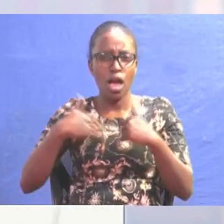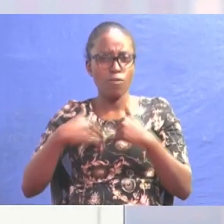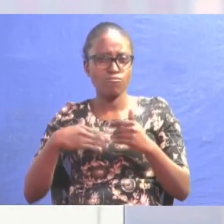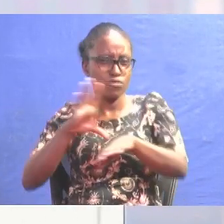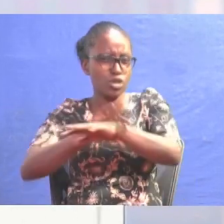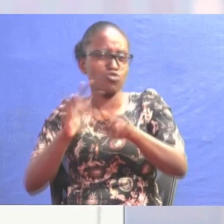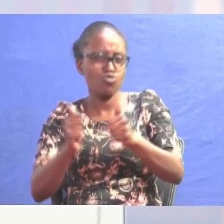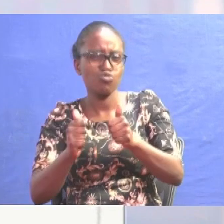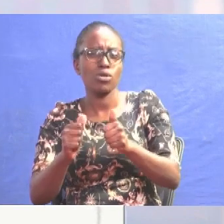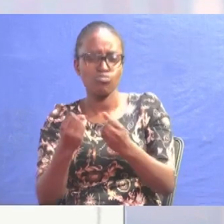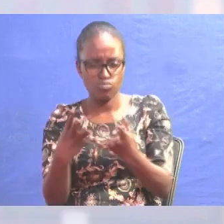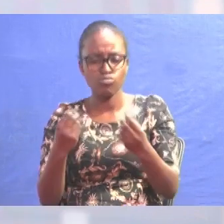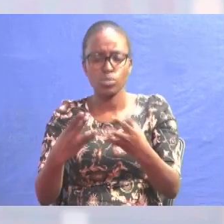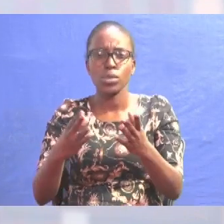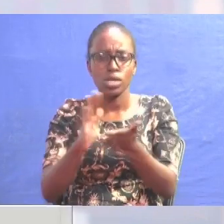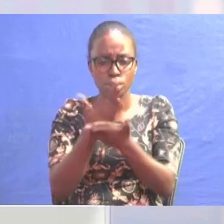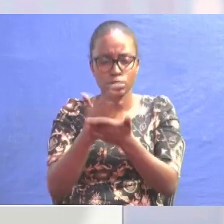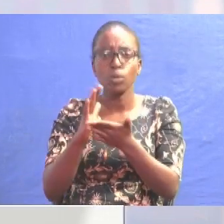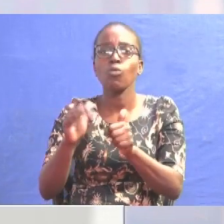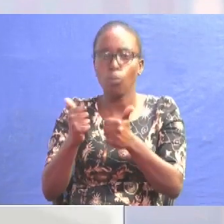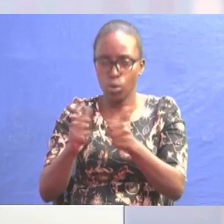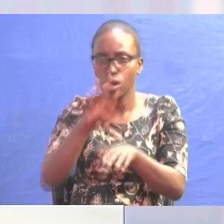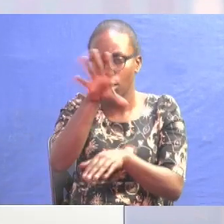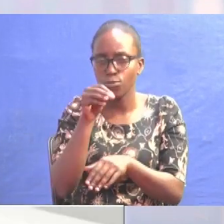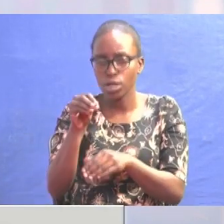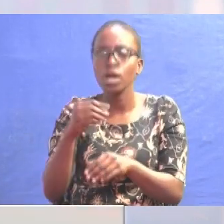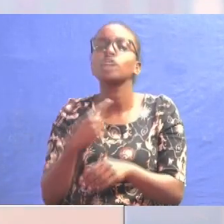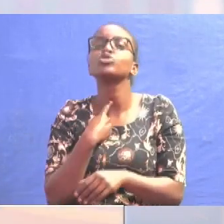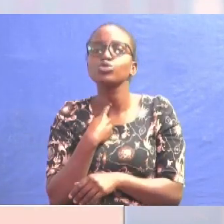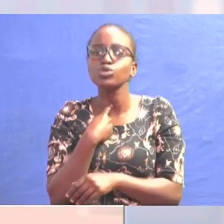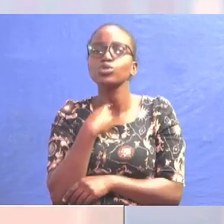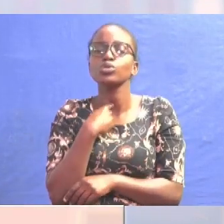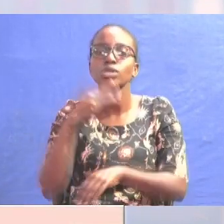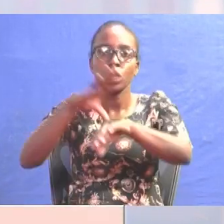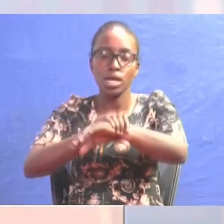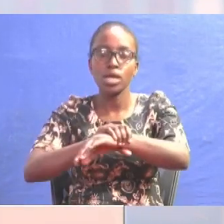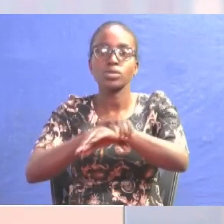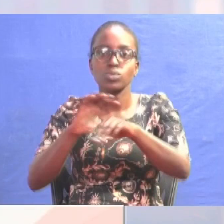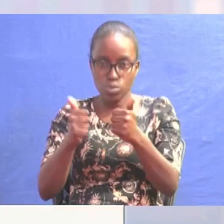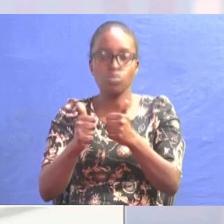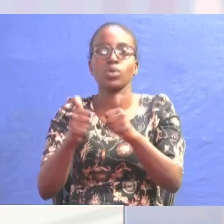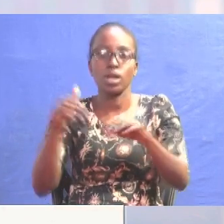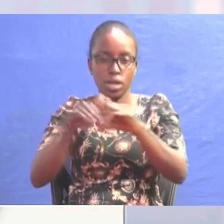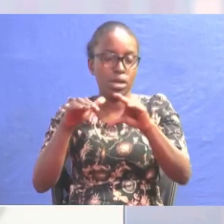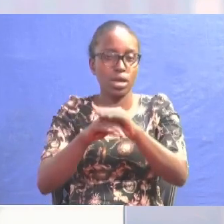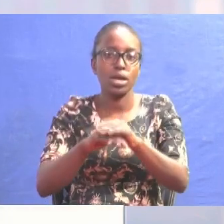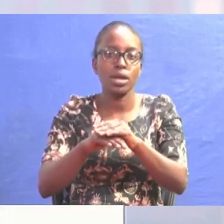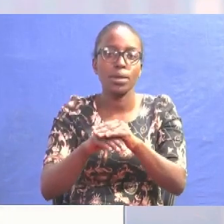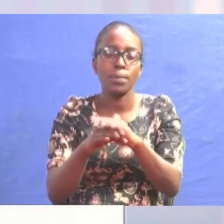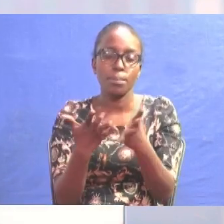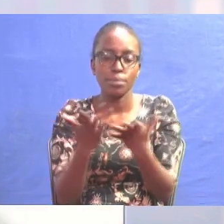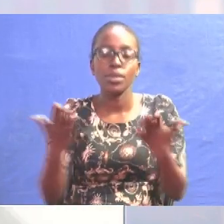as Mr. Odinga served in the African Union in the capacity of the infrastructure, where he was